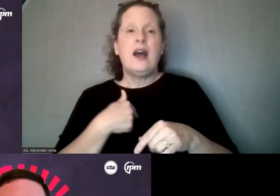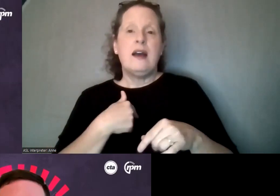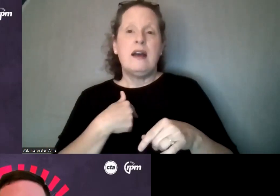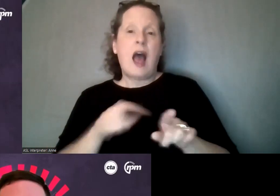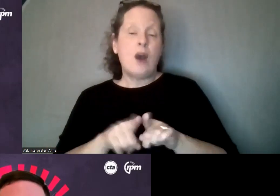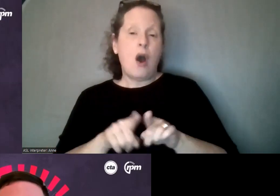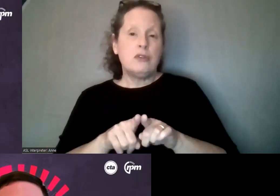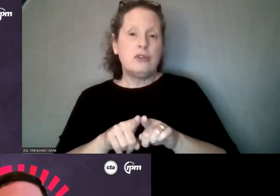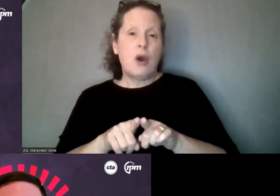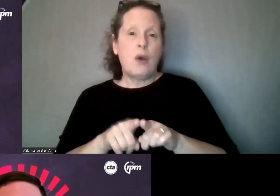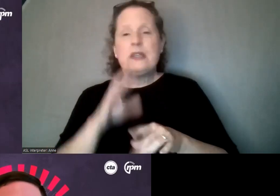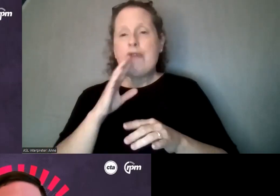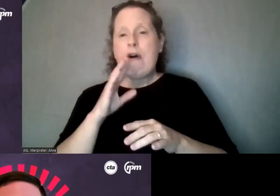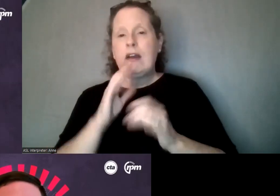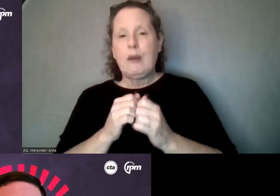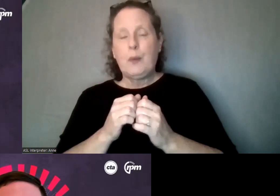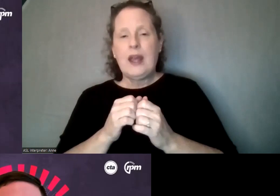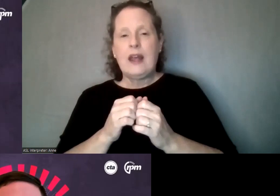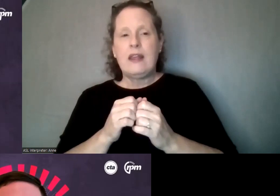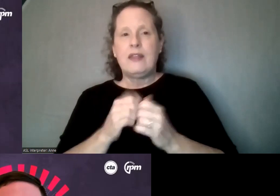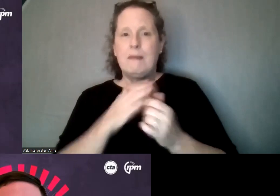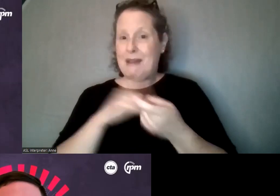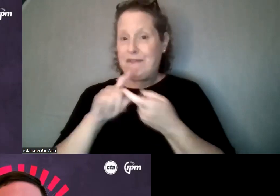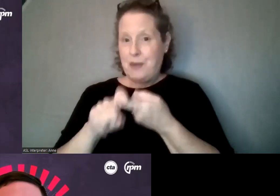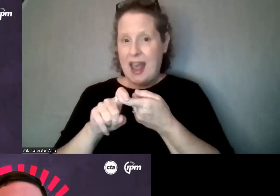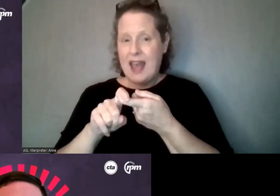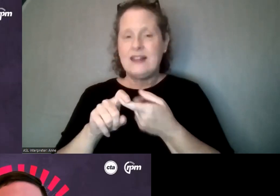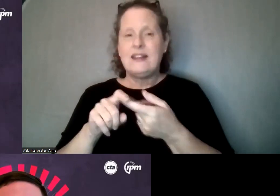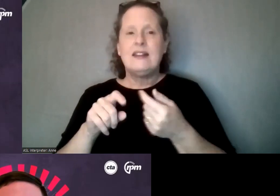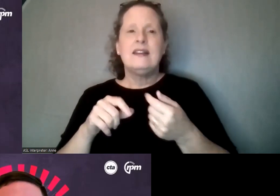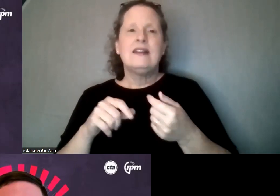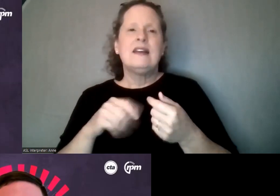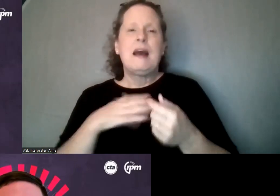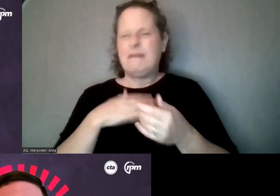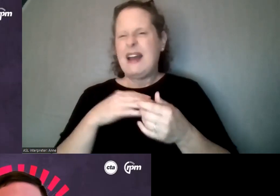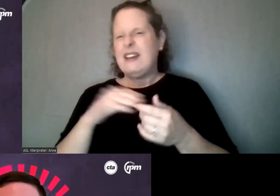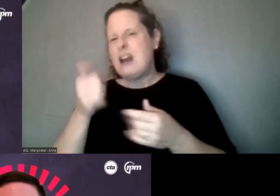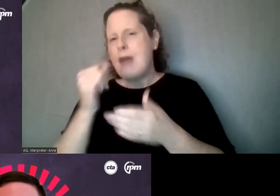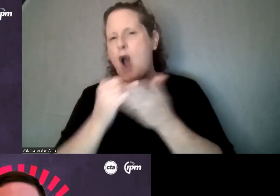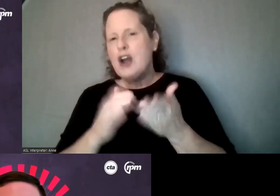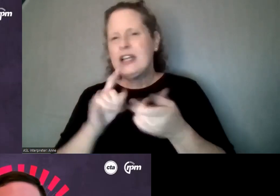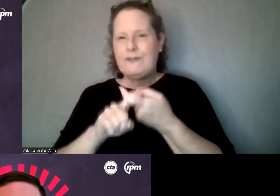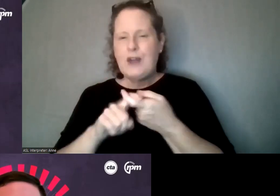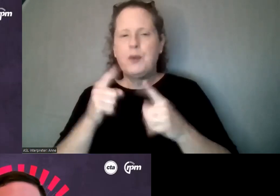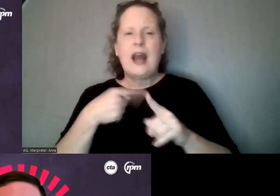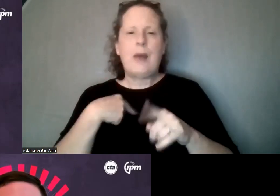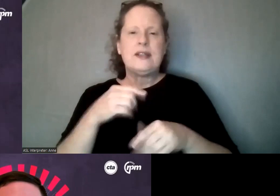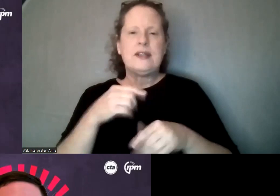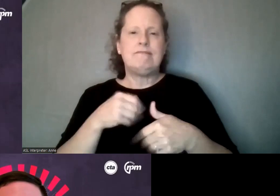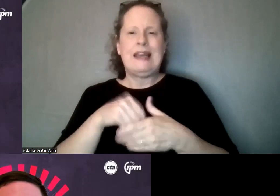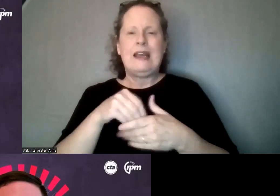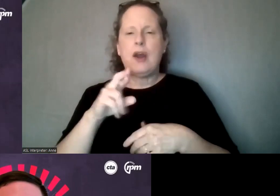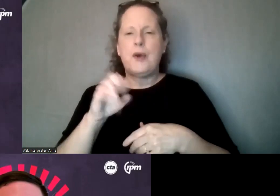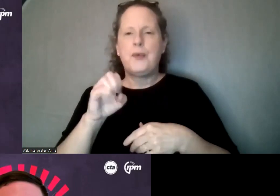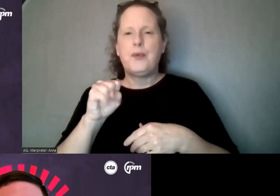was talking to my friend, my artist friend, when I was in the residency when I started to make this piece.